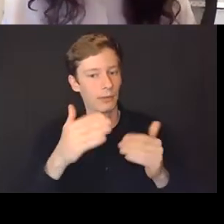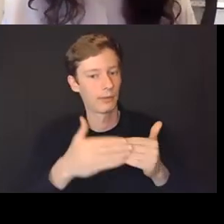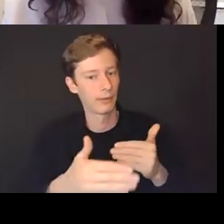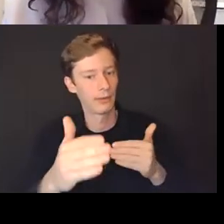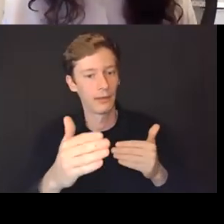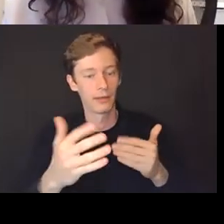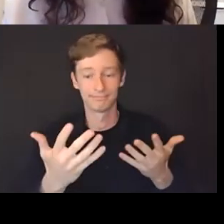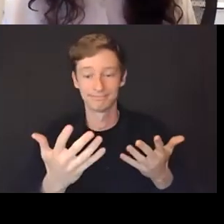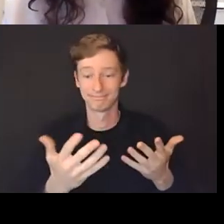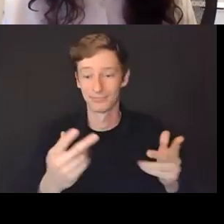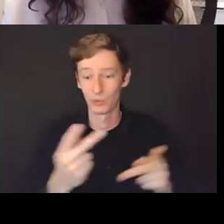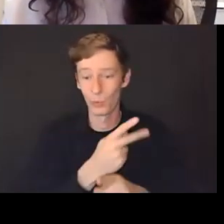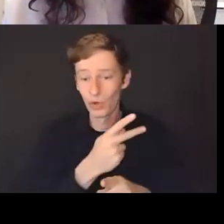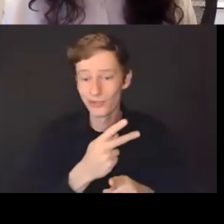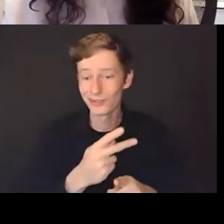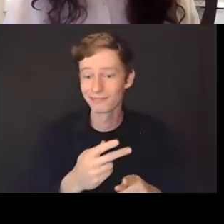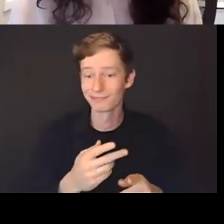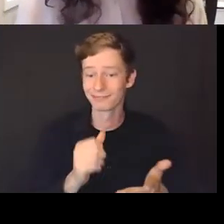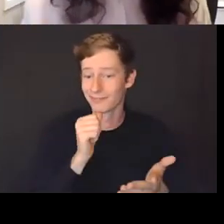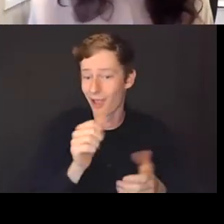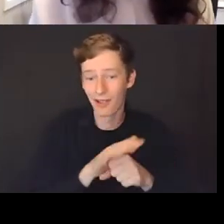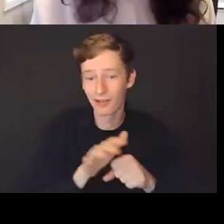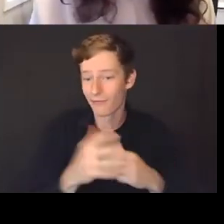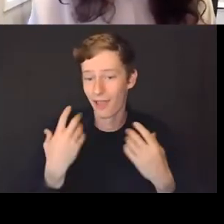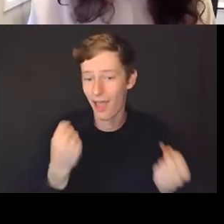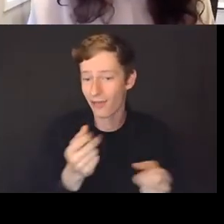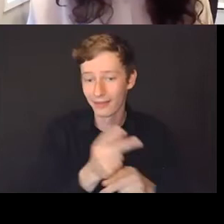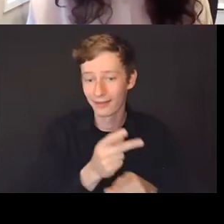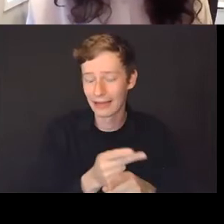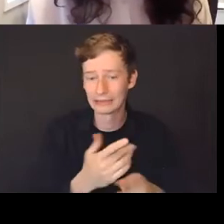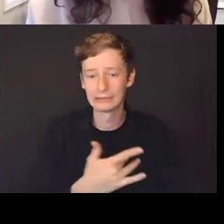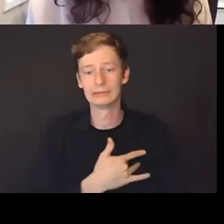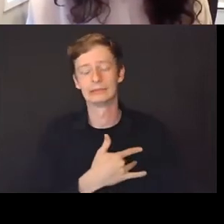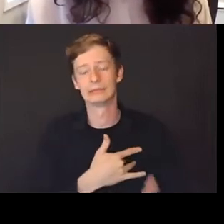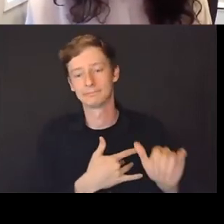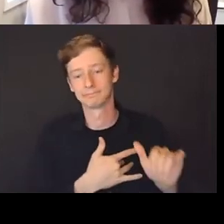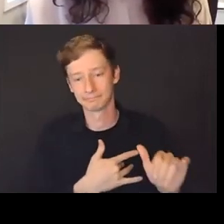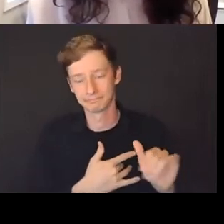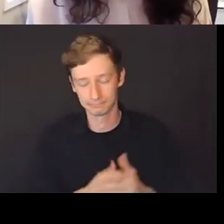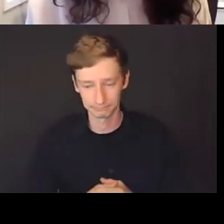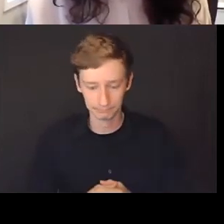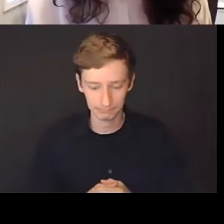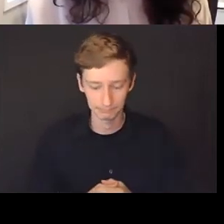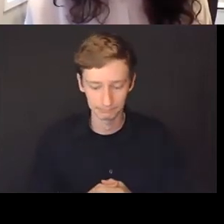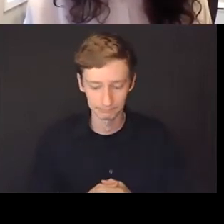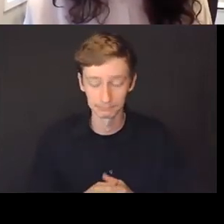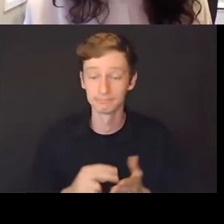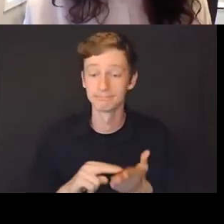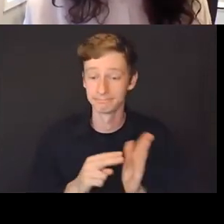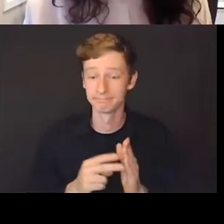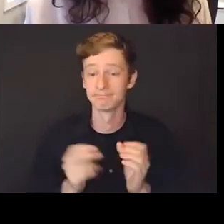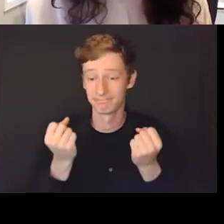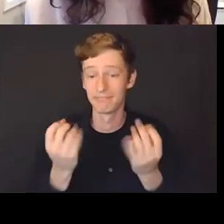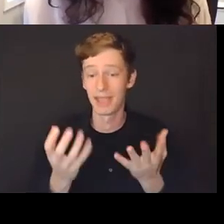not having care at all. And it's heartbreaking. And so we will see a lot of people affected within